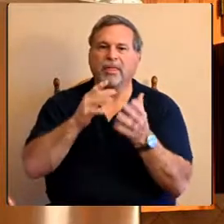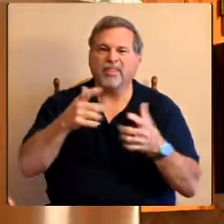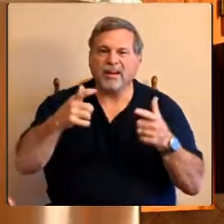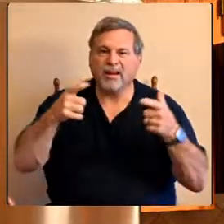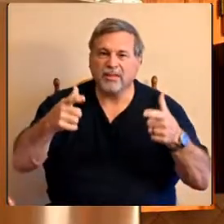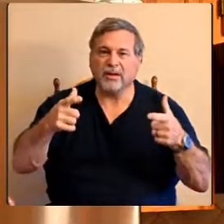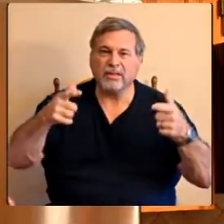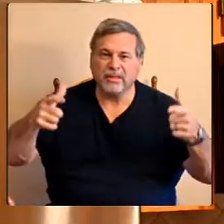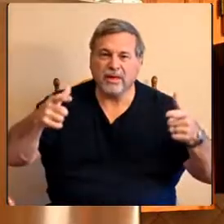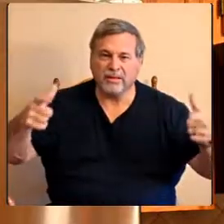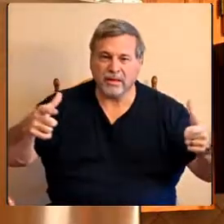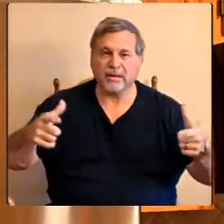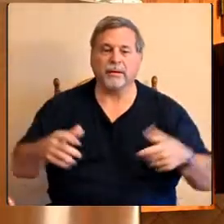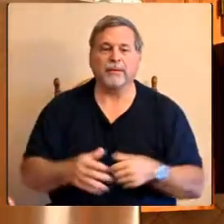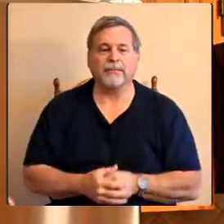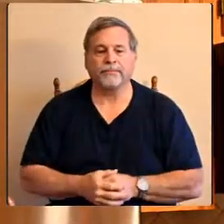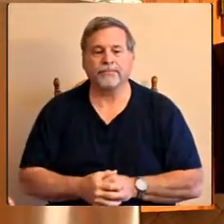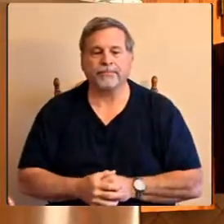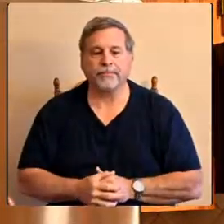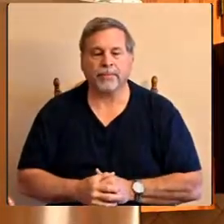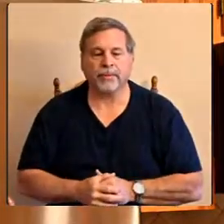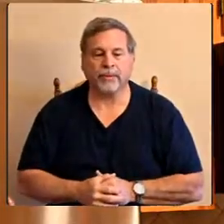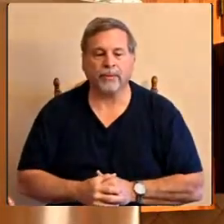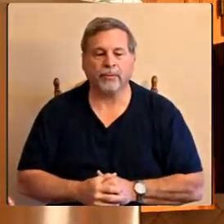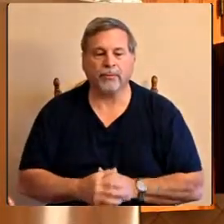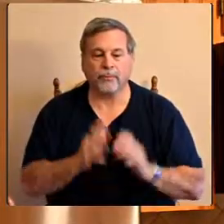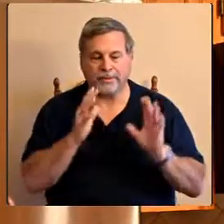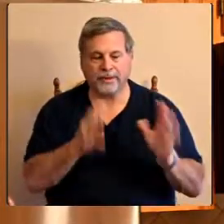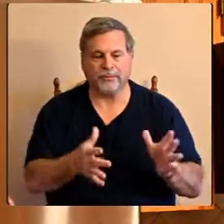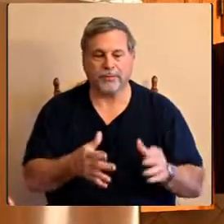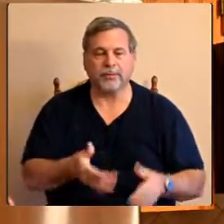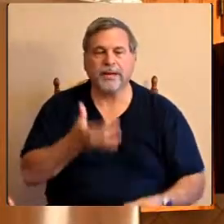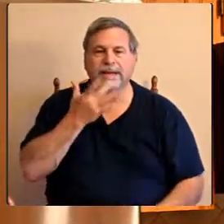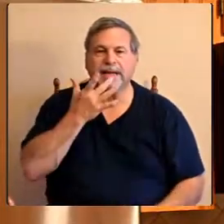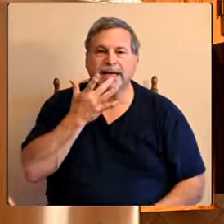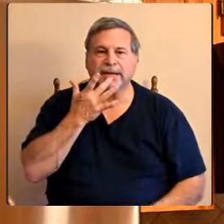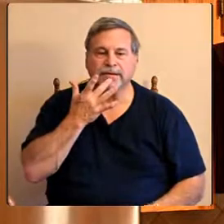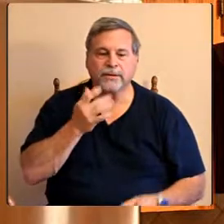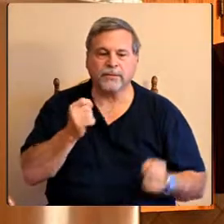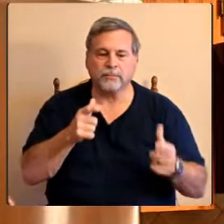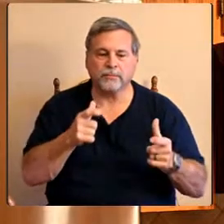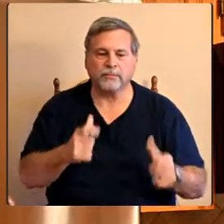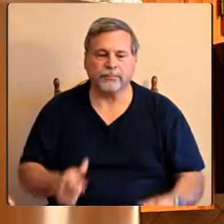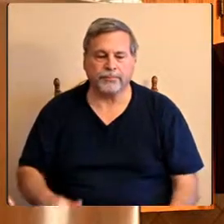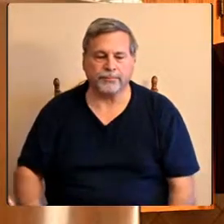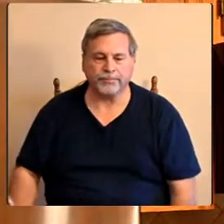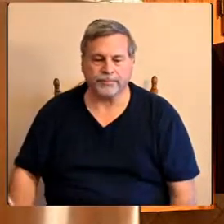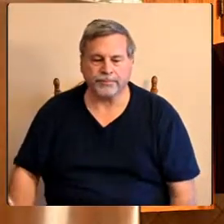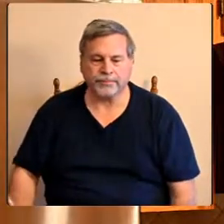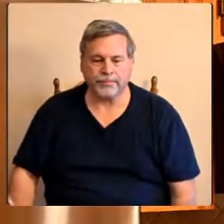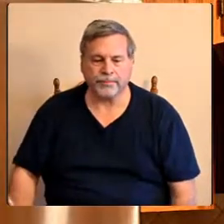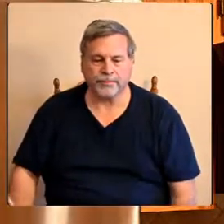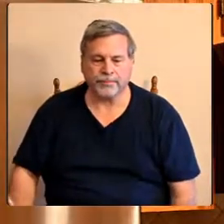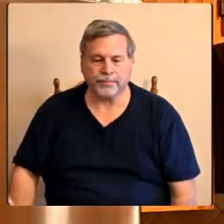thicken up. Now, since we've got it sitting here this long, we're going to take a quick taste.